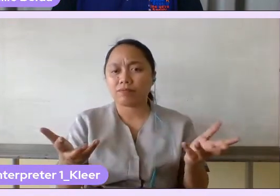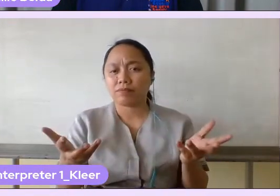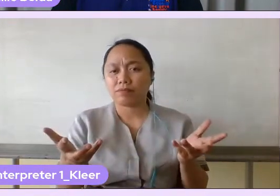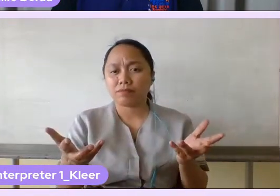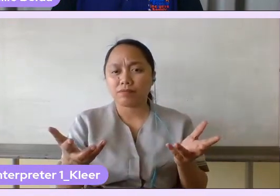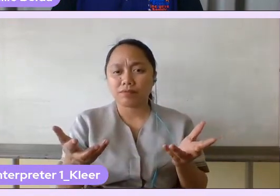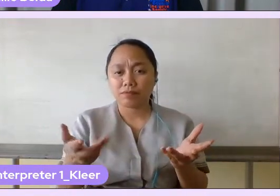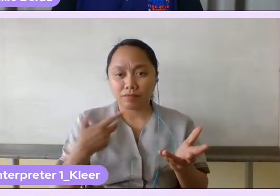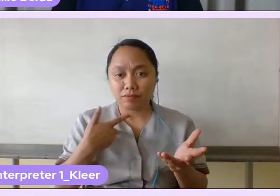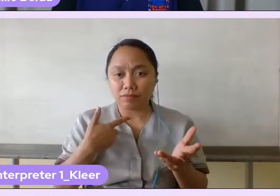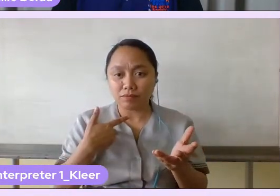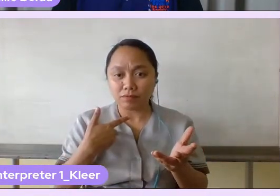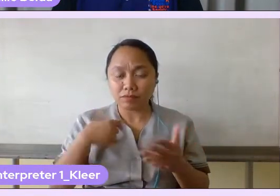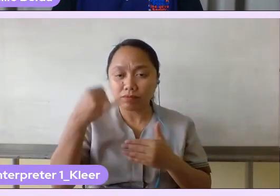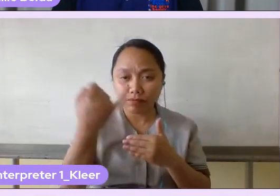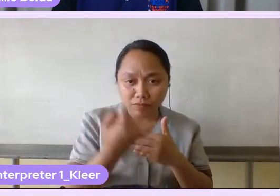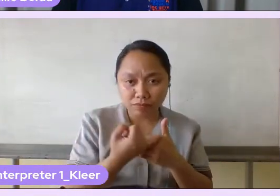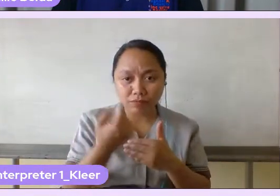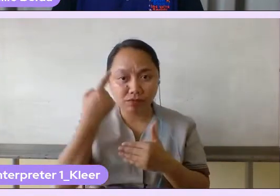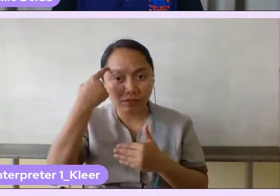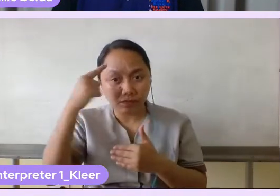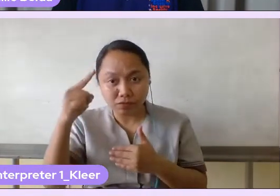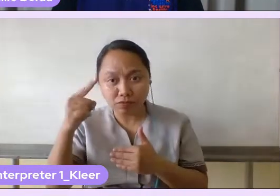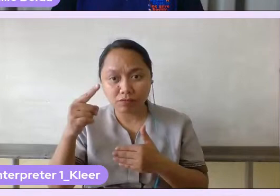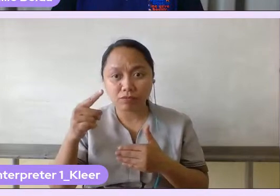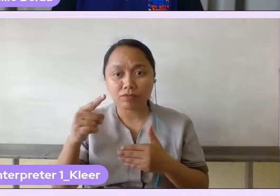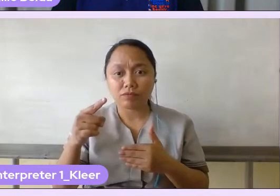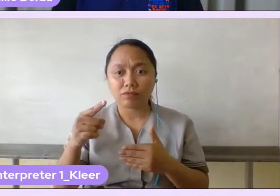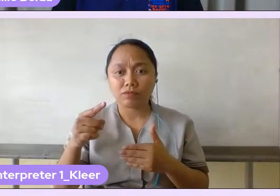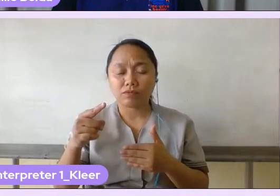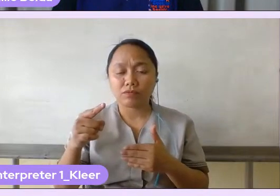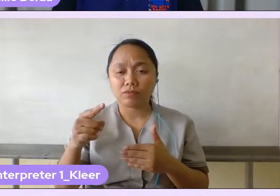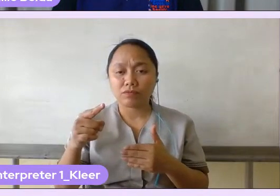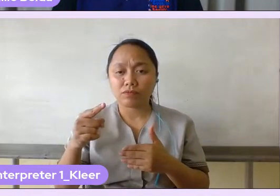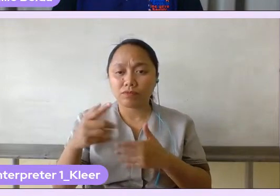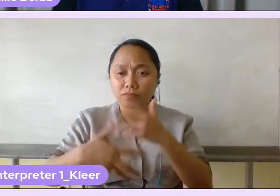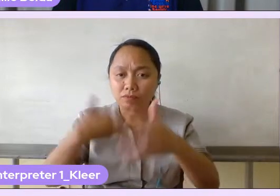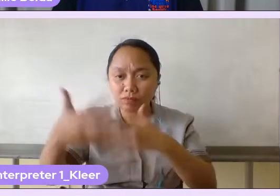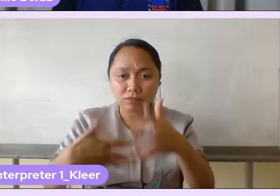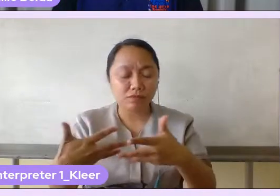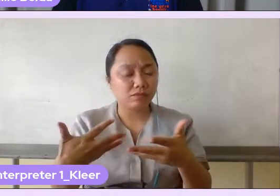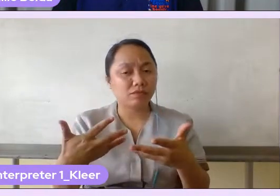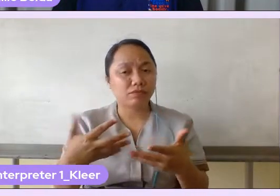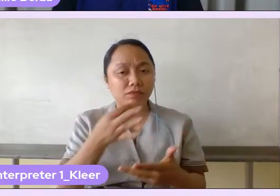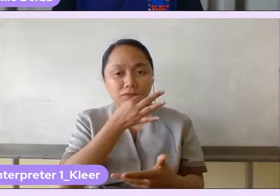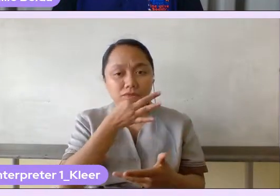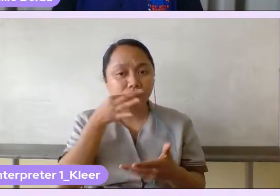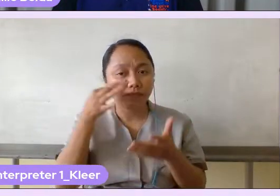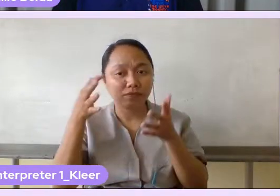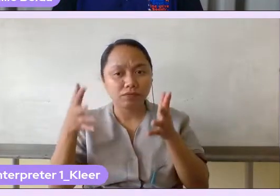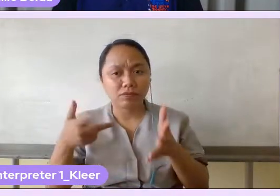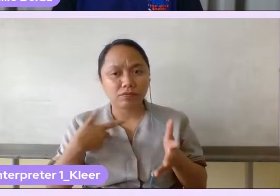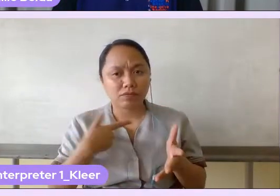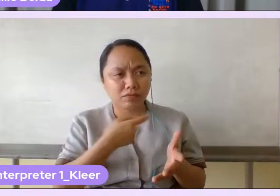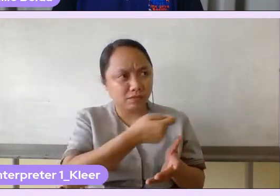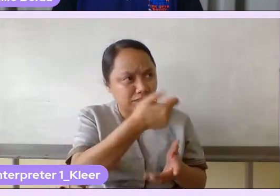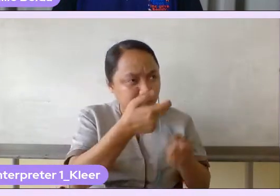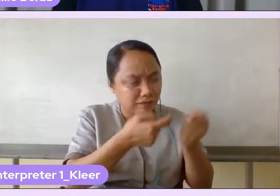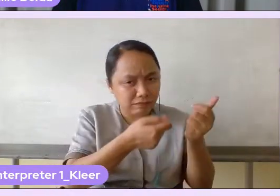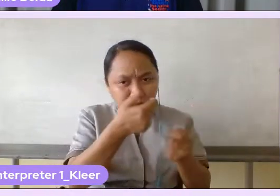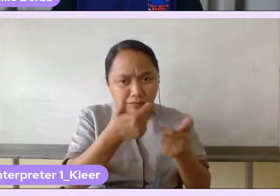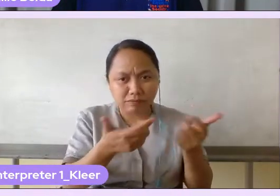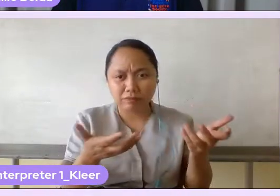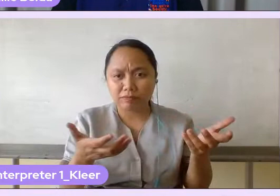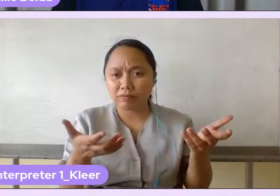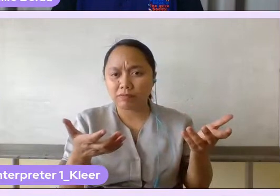parang mechanization of the farming, and all the way to the market side, no? So yung pagtanggal ng mga middleman, alternative